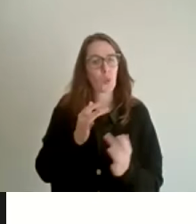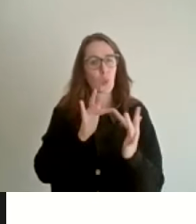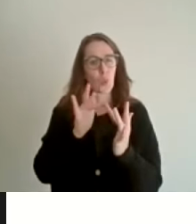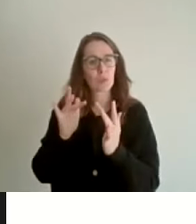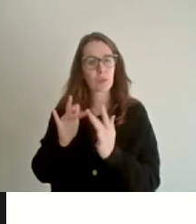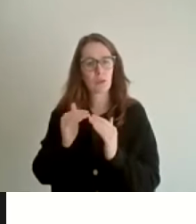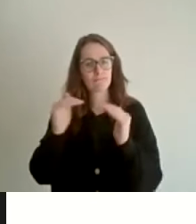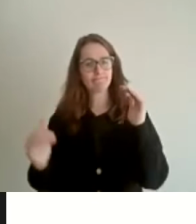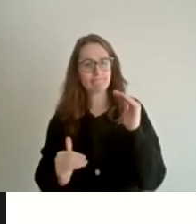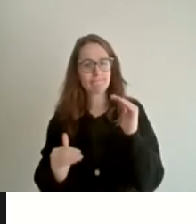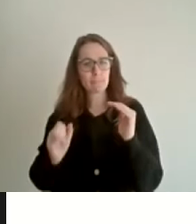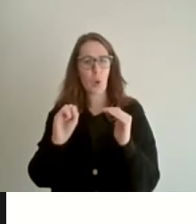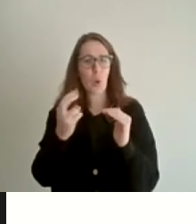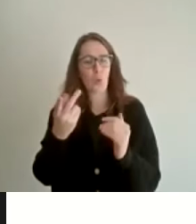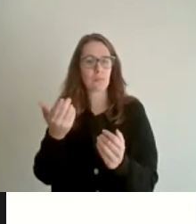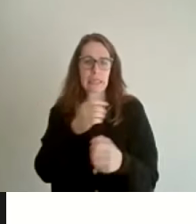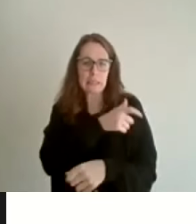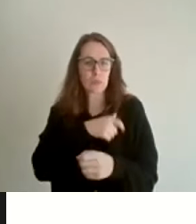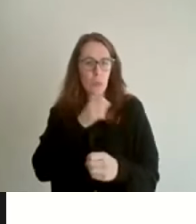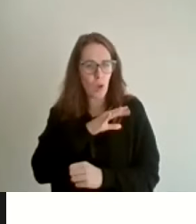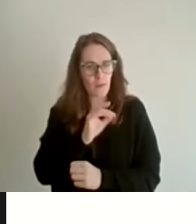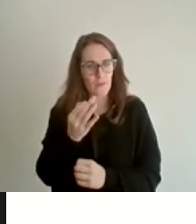of representation?